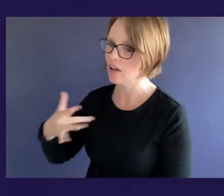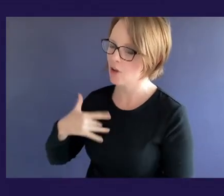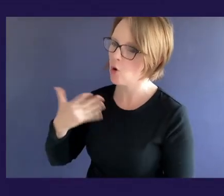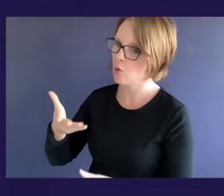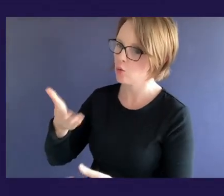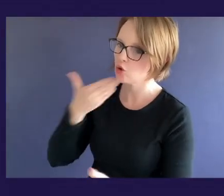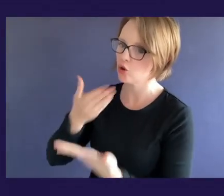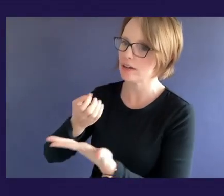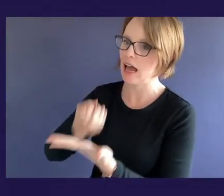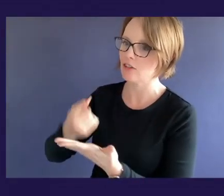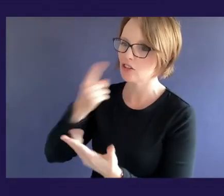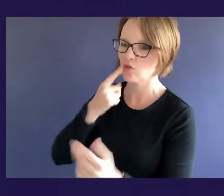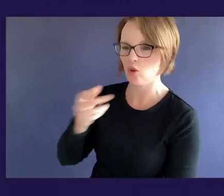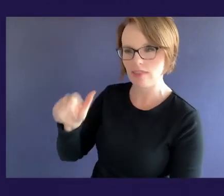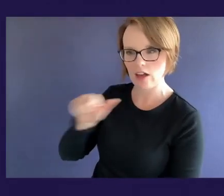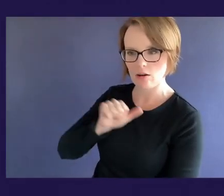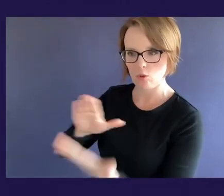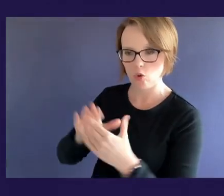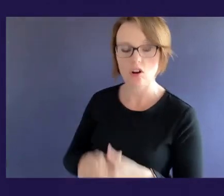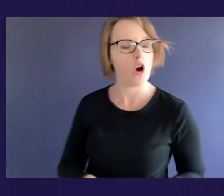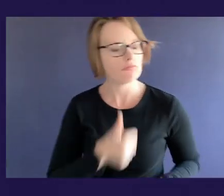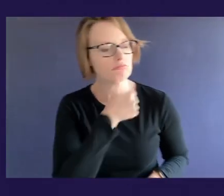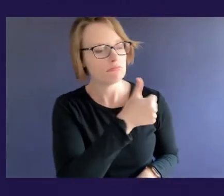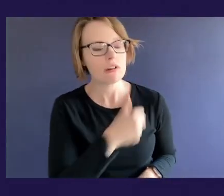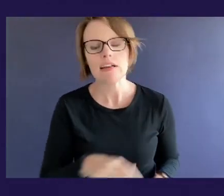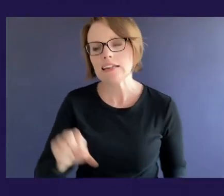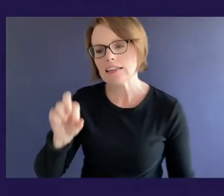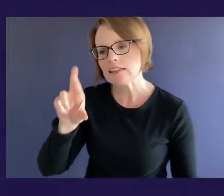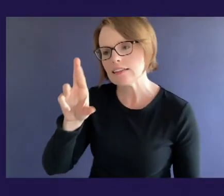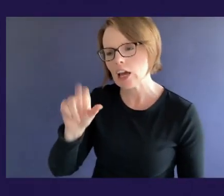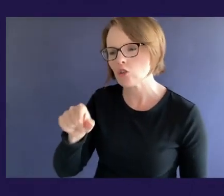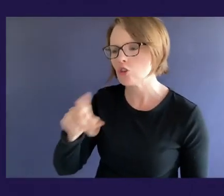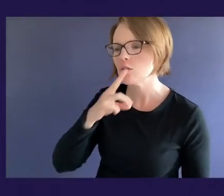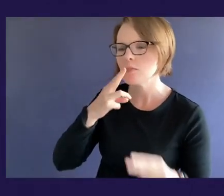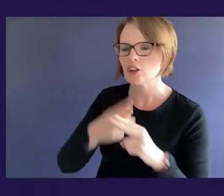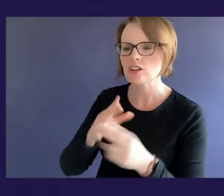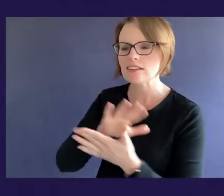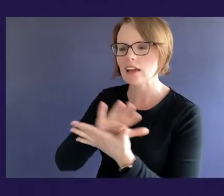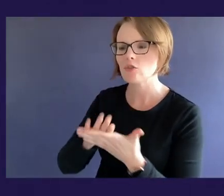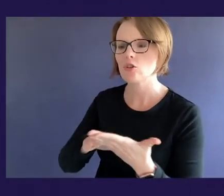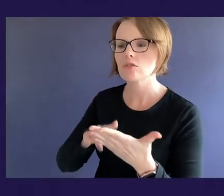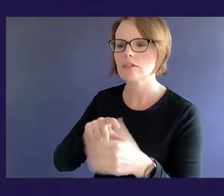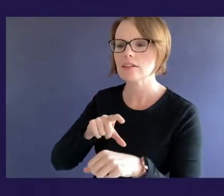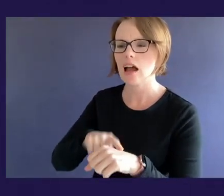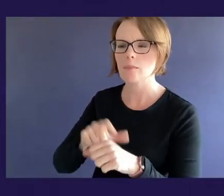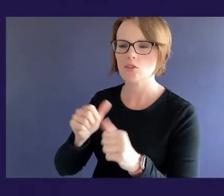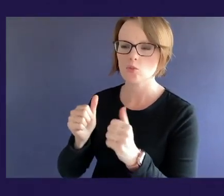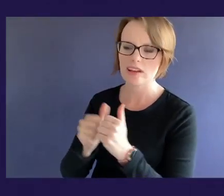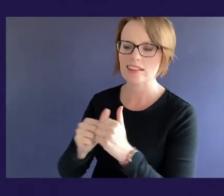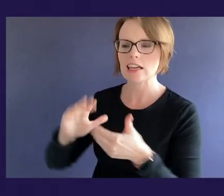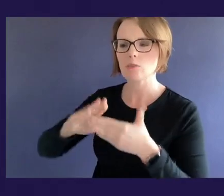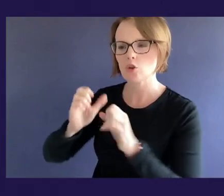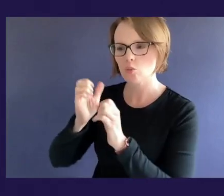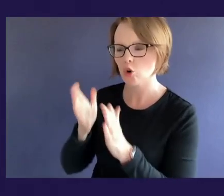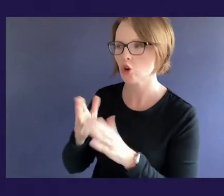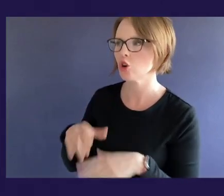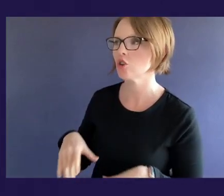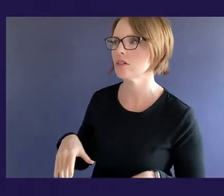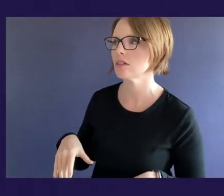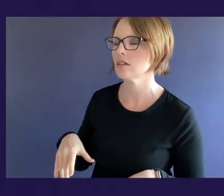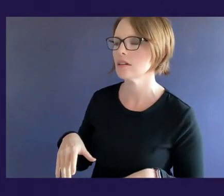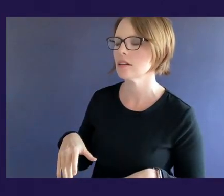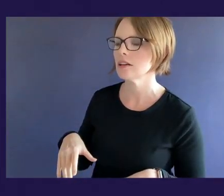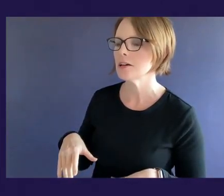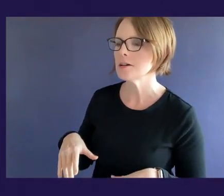Sandra, you mentioned several times the importance of community health workers. Do you want to say more about that and how that's all going in terms of